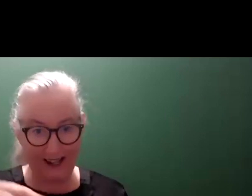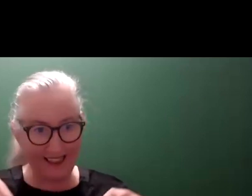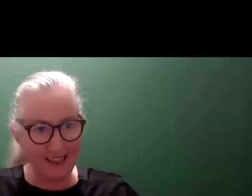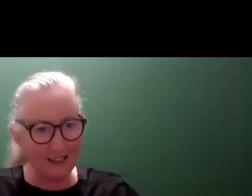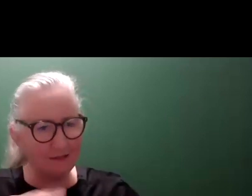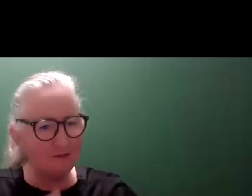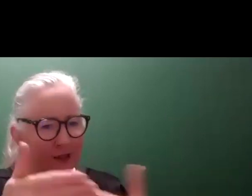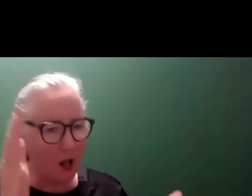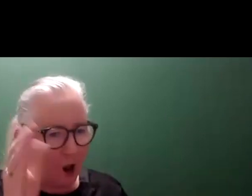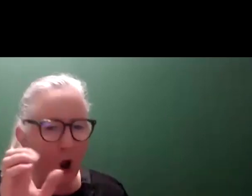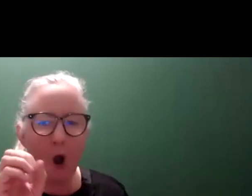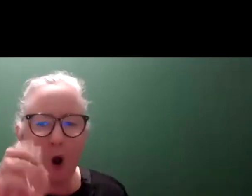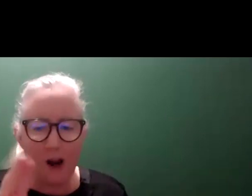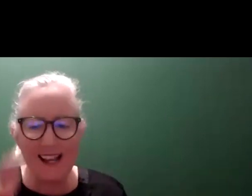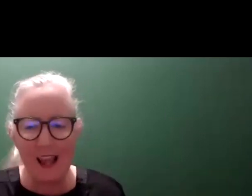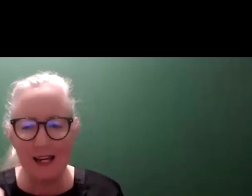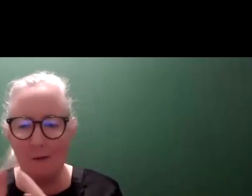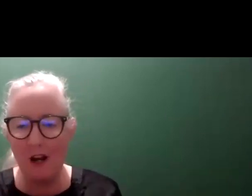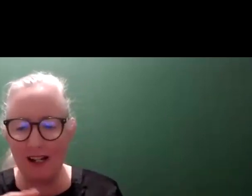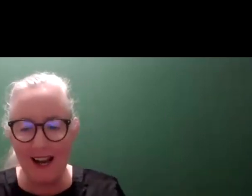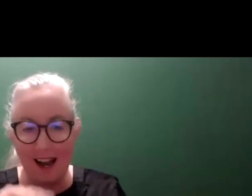or you can email them to